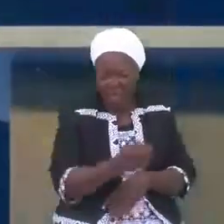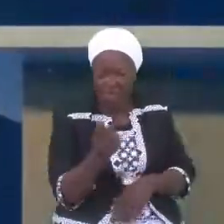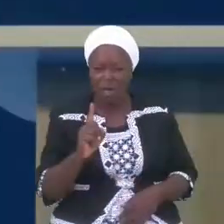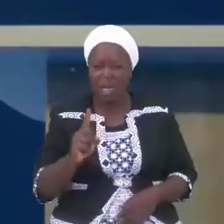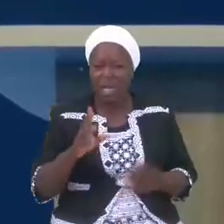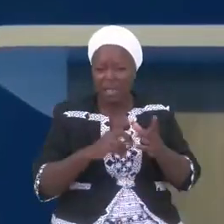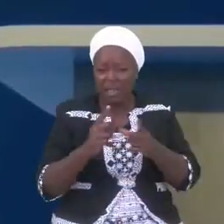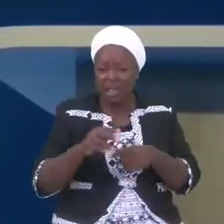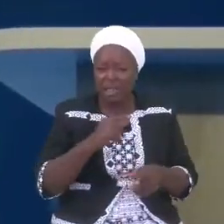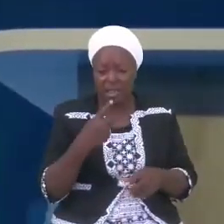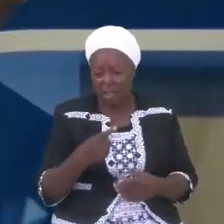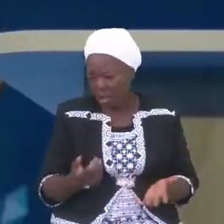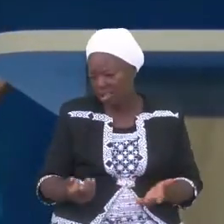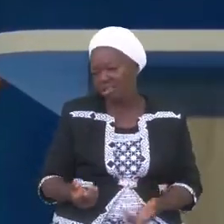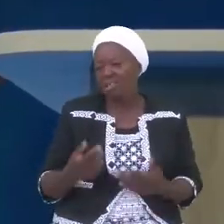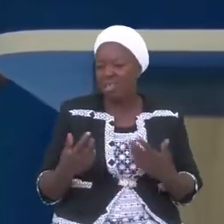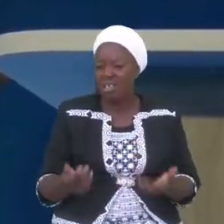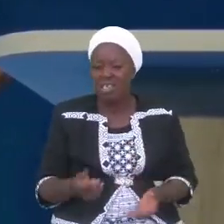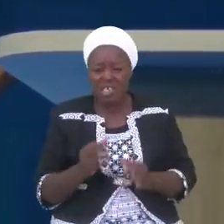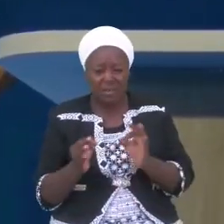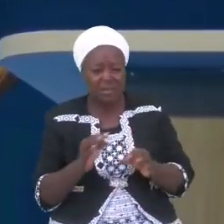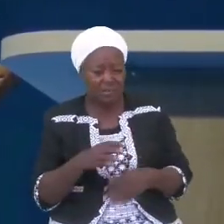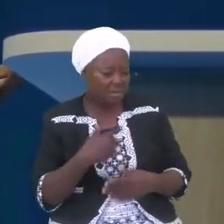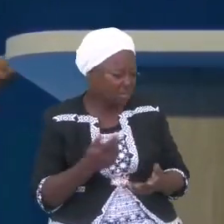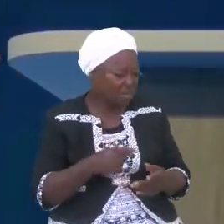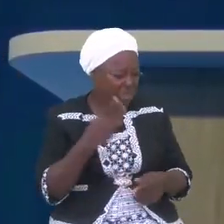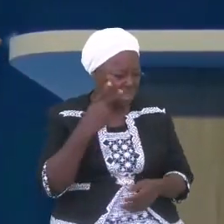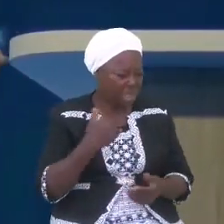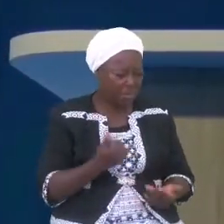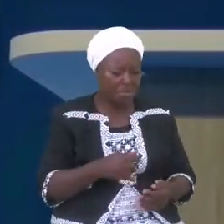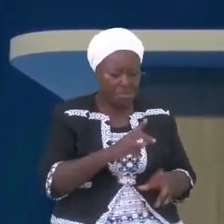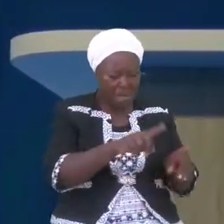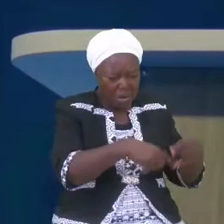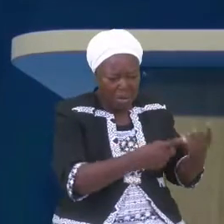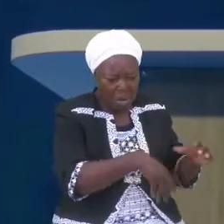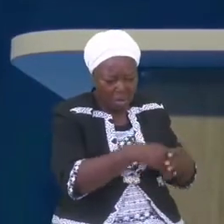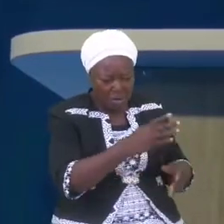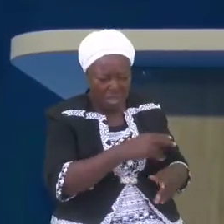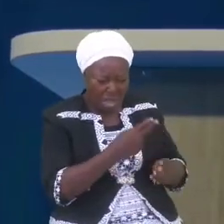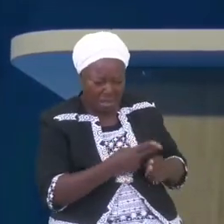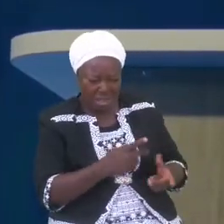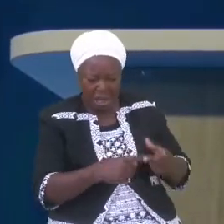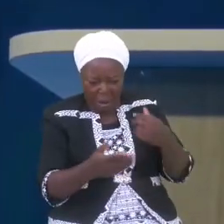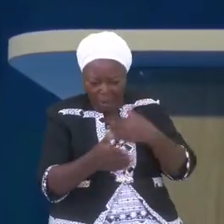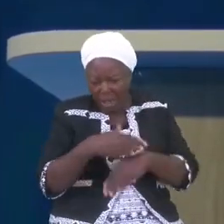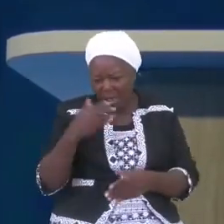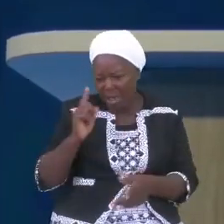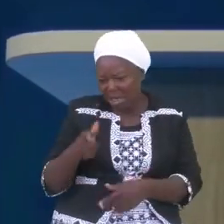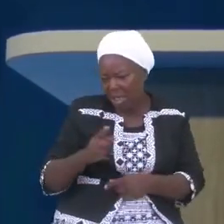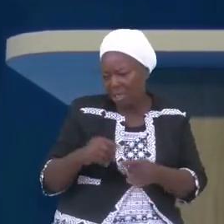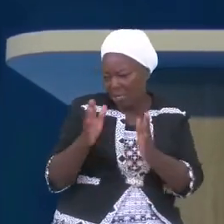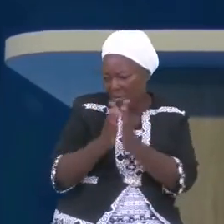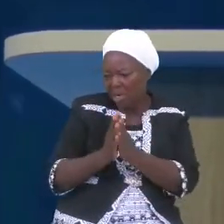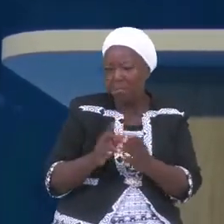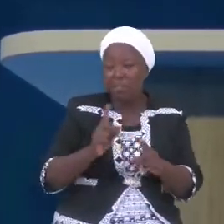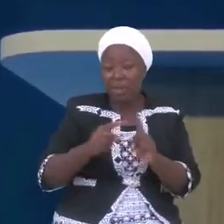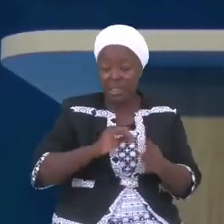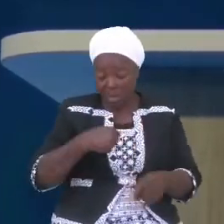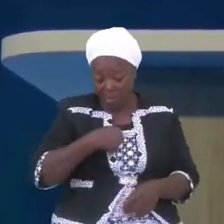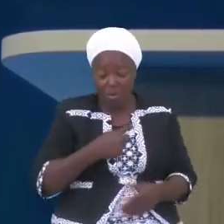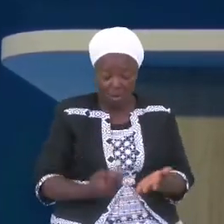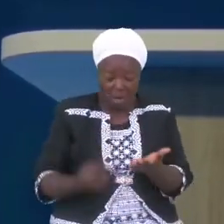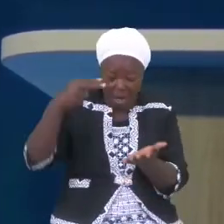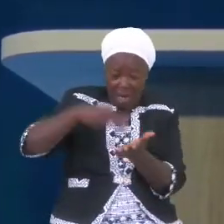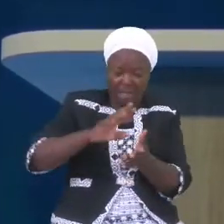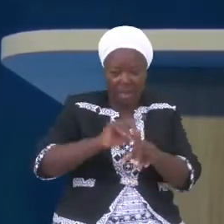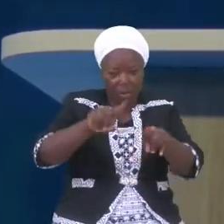know, elevate myself to the place I wasn't. I will arise and I will go and I will say, I